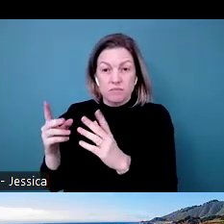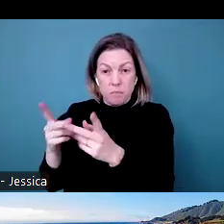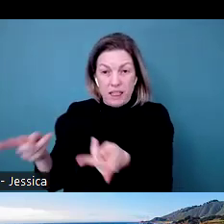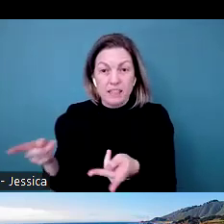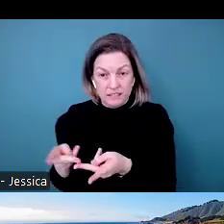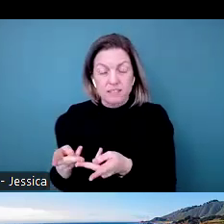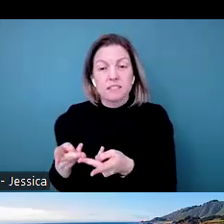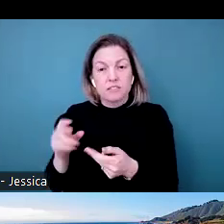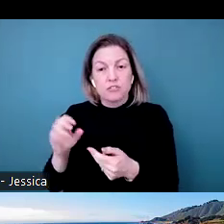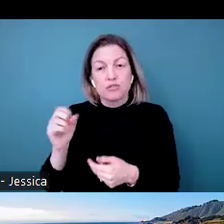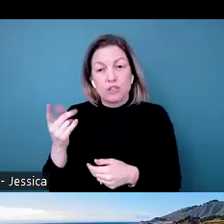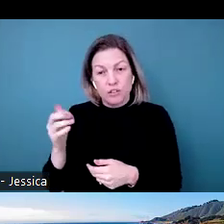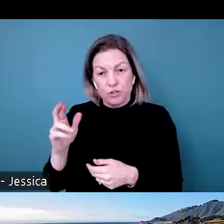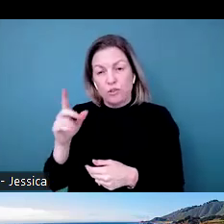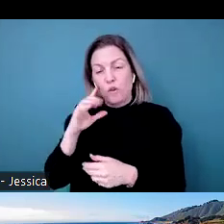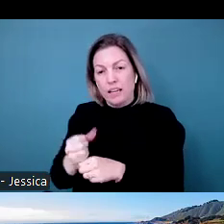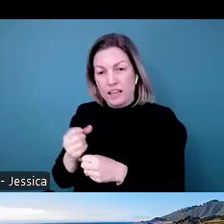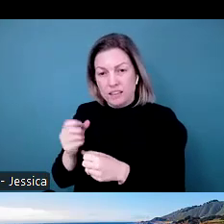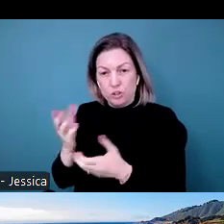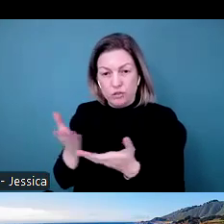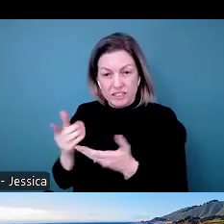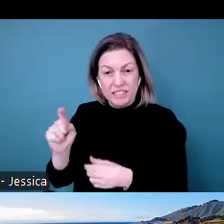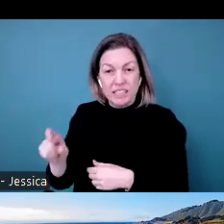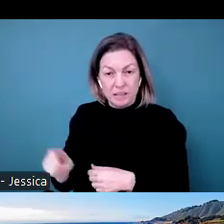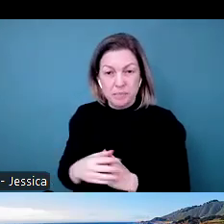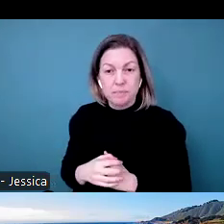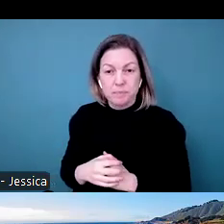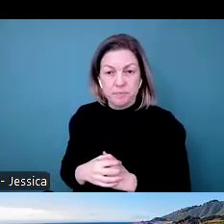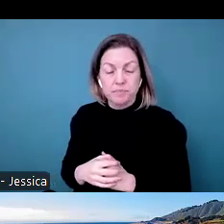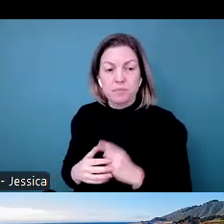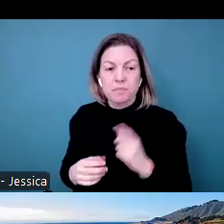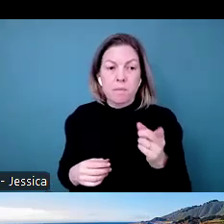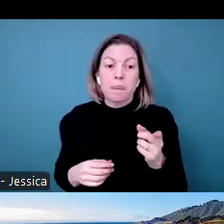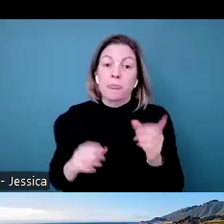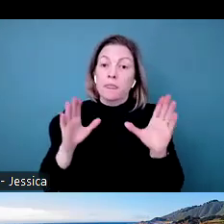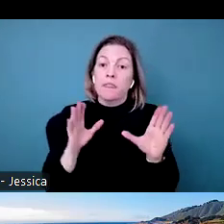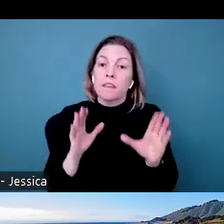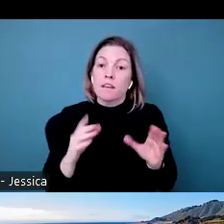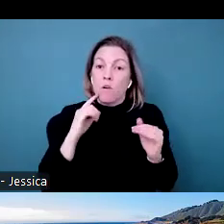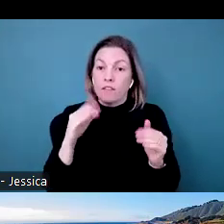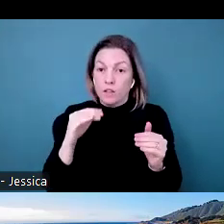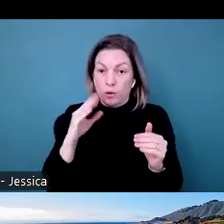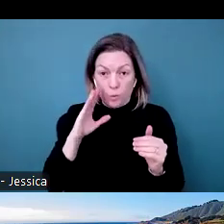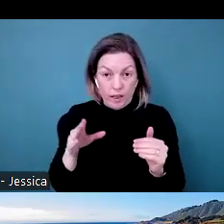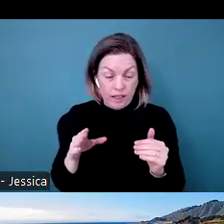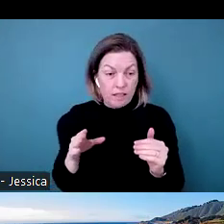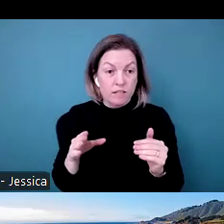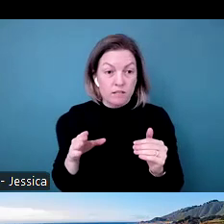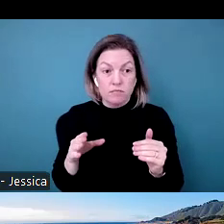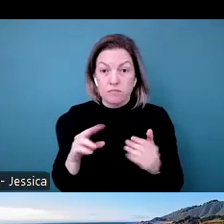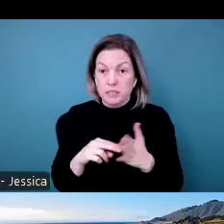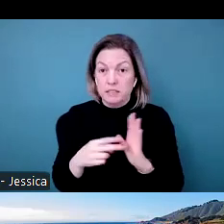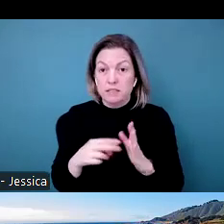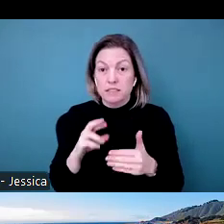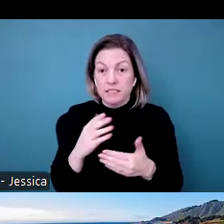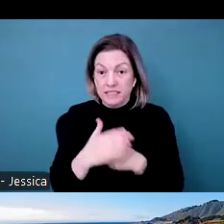to get services that they're relying on. So this is great. Hopefully will result in counties